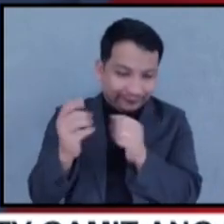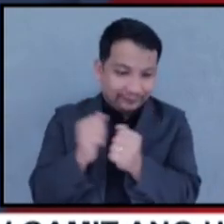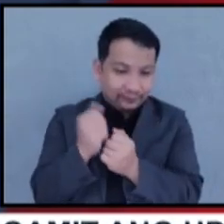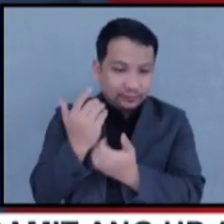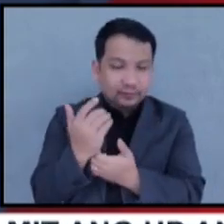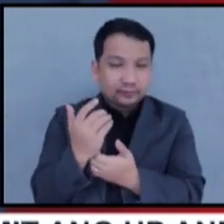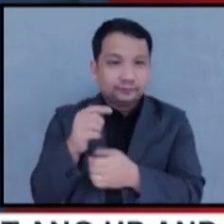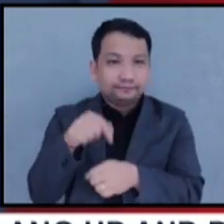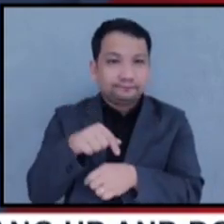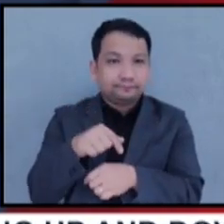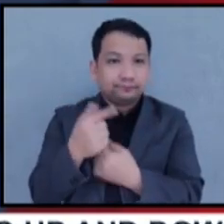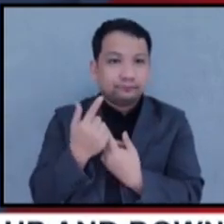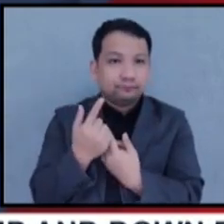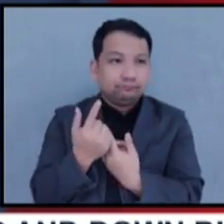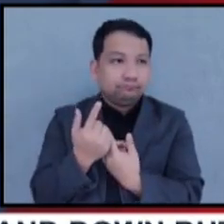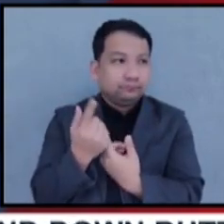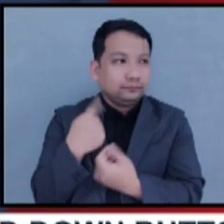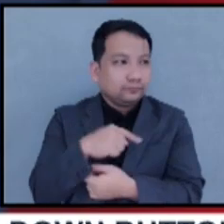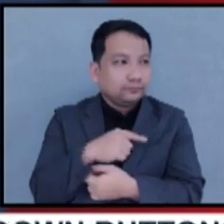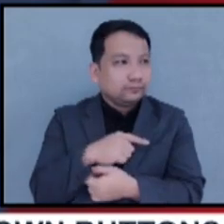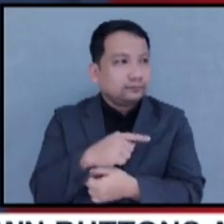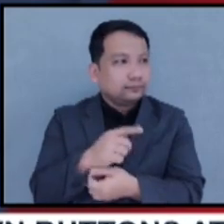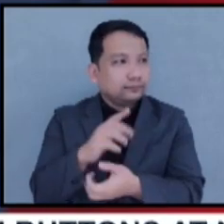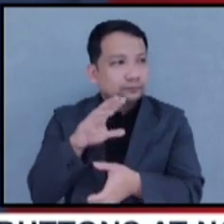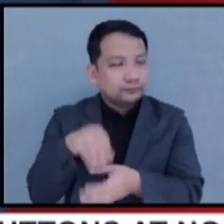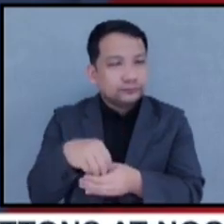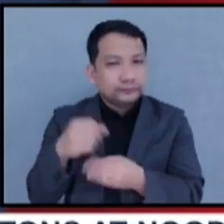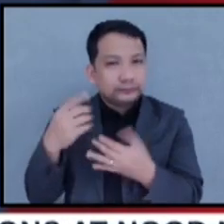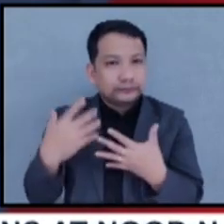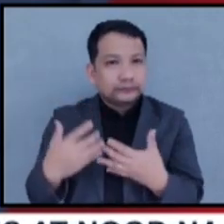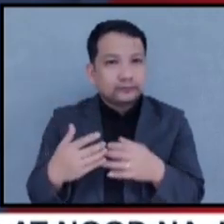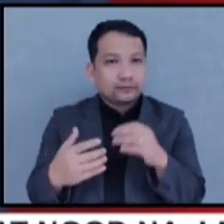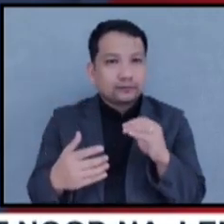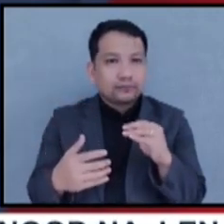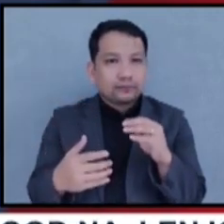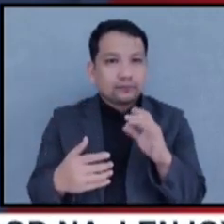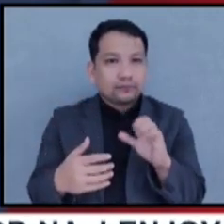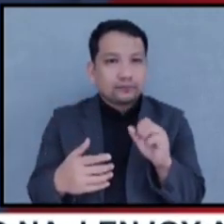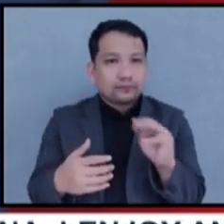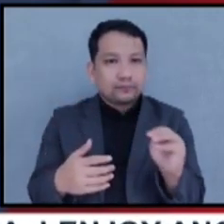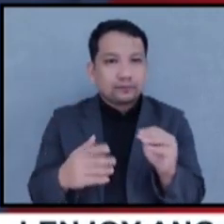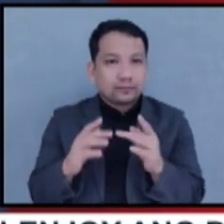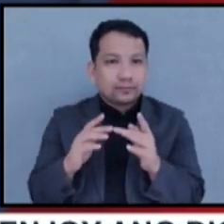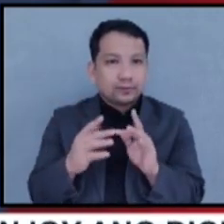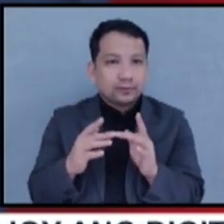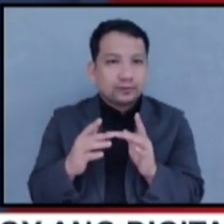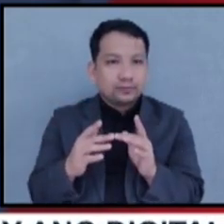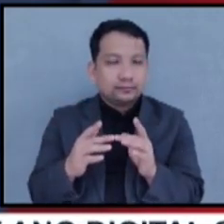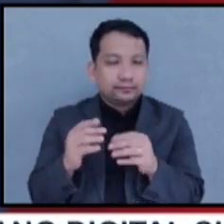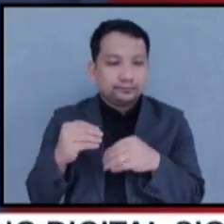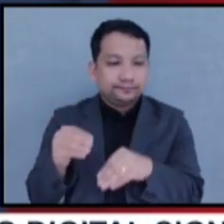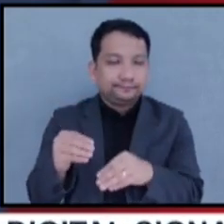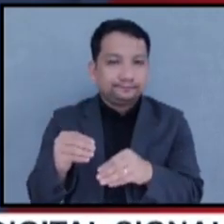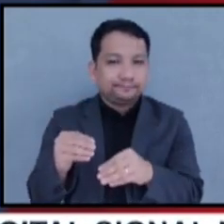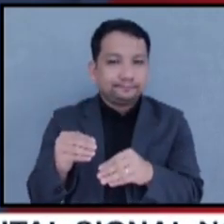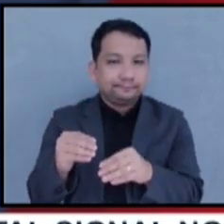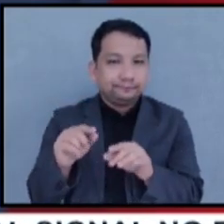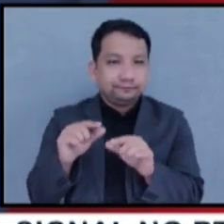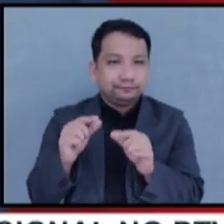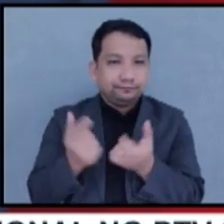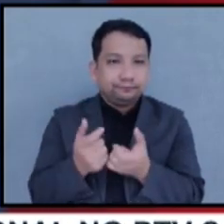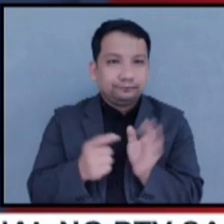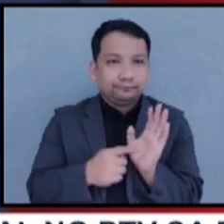this already. In fact, we have onboarded a lot of SMEs to online marketing platform.